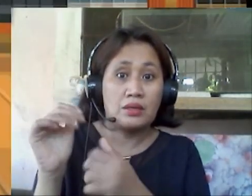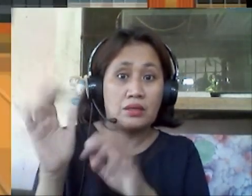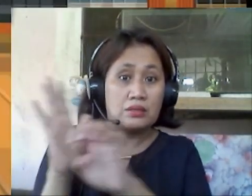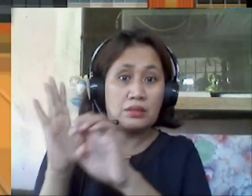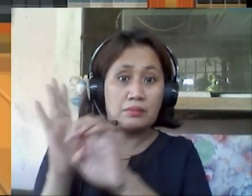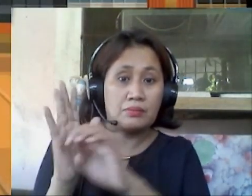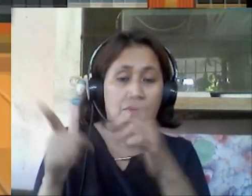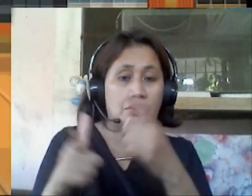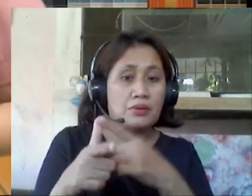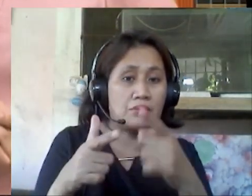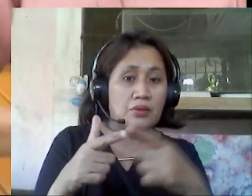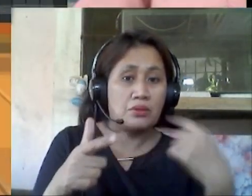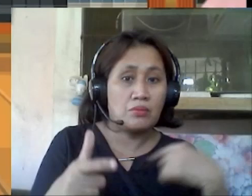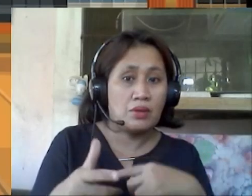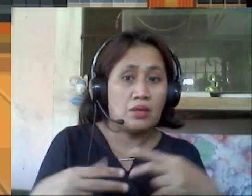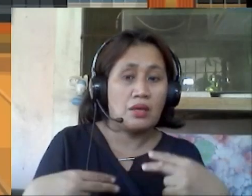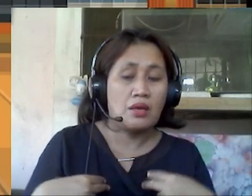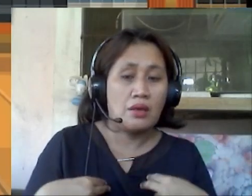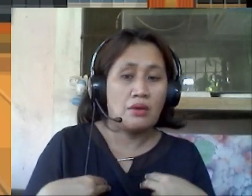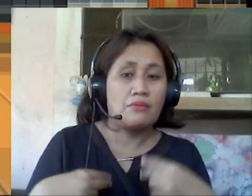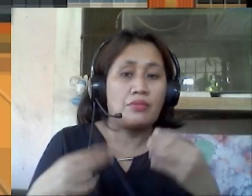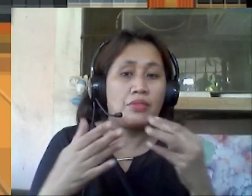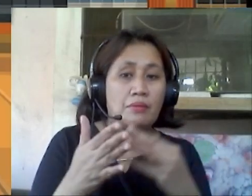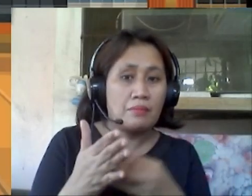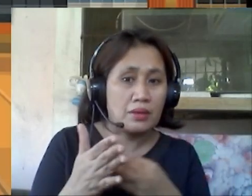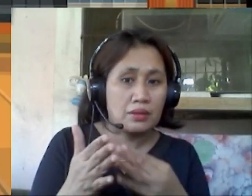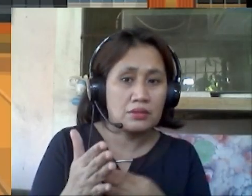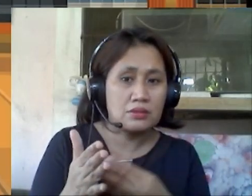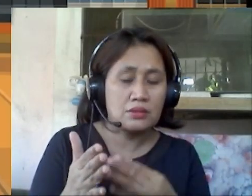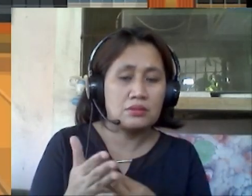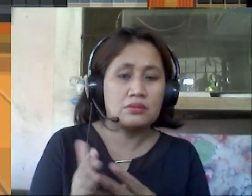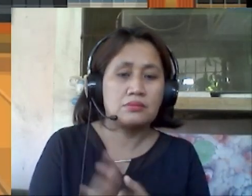Then, we have magazine. It is a periodical